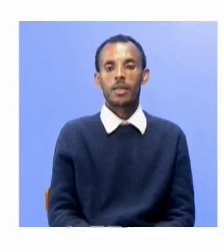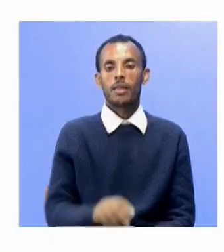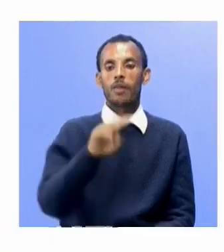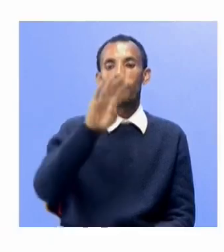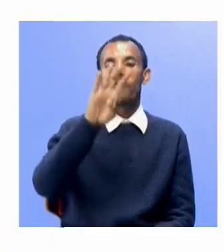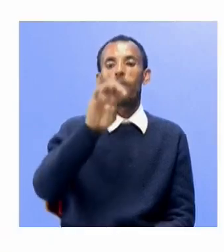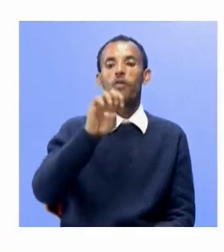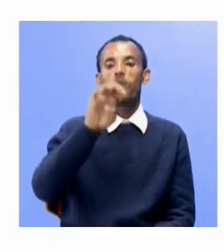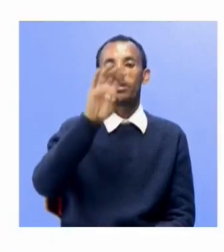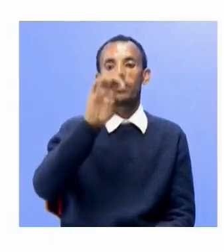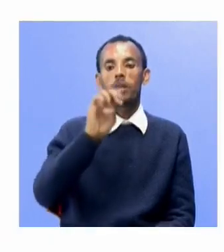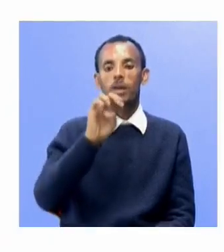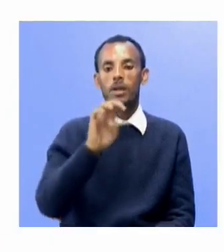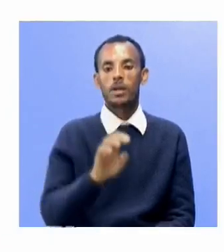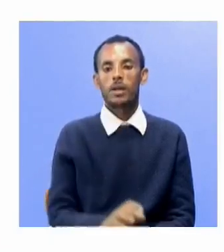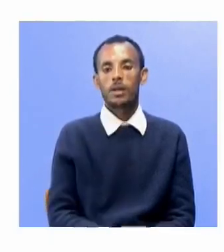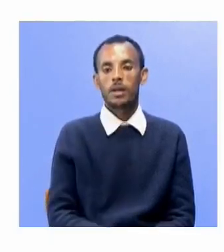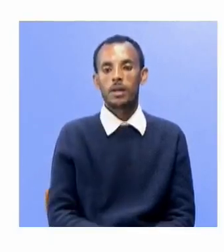40,